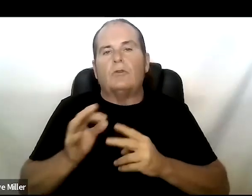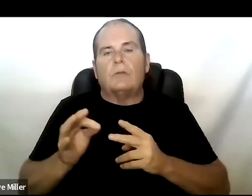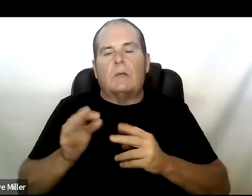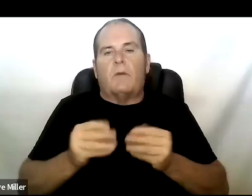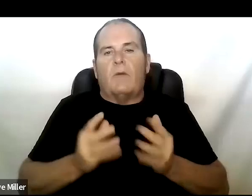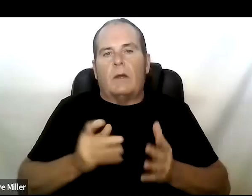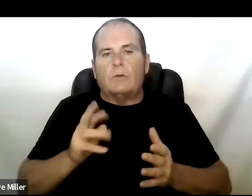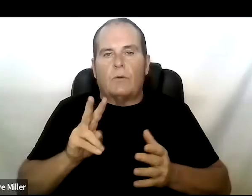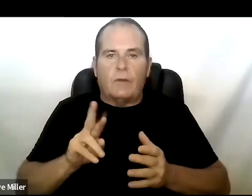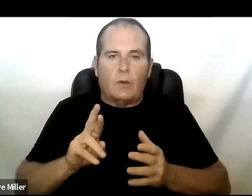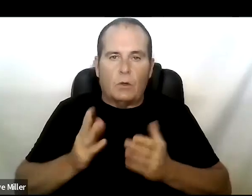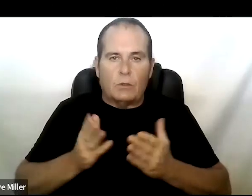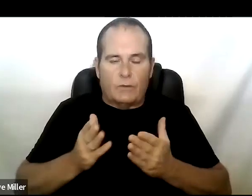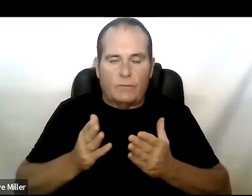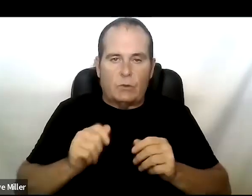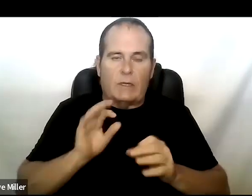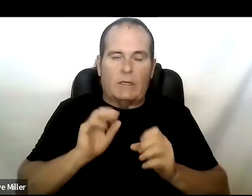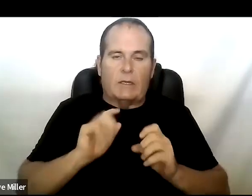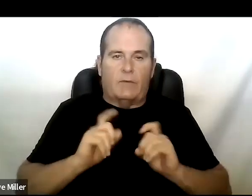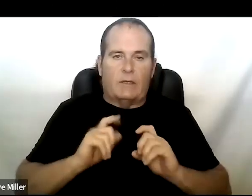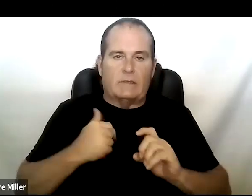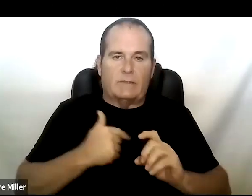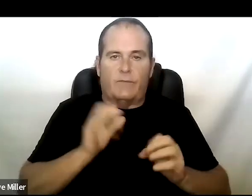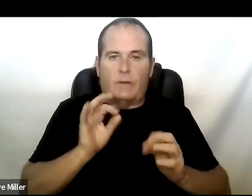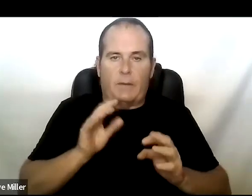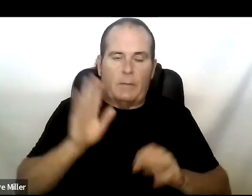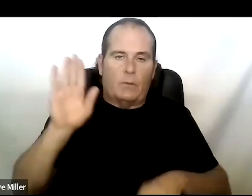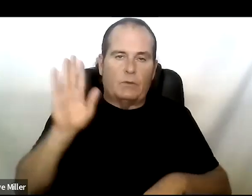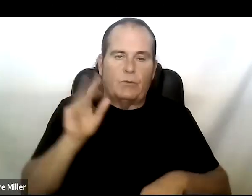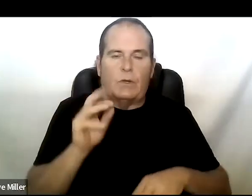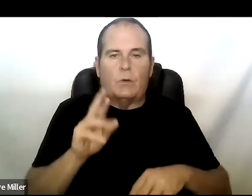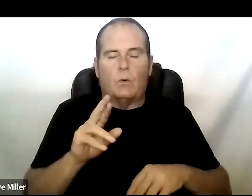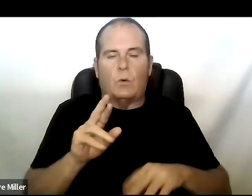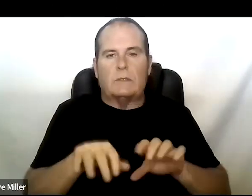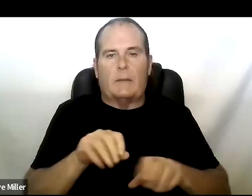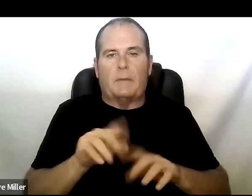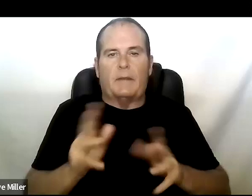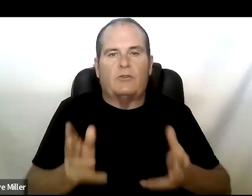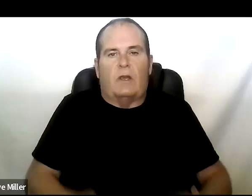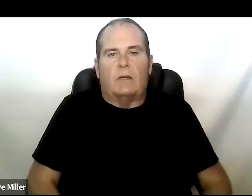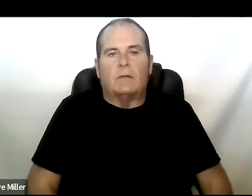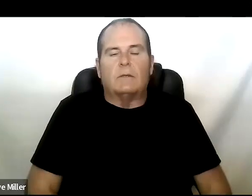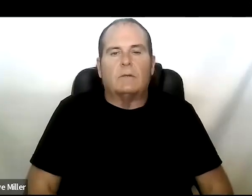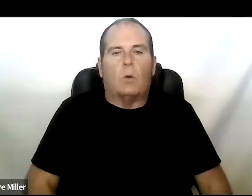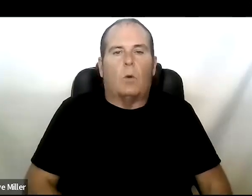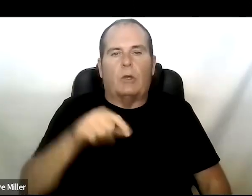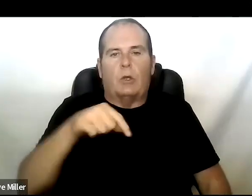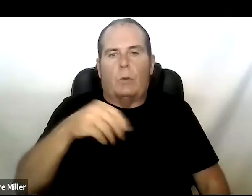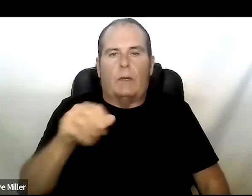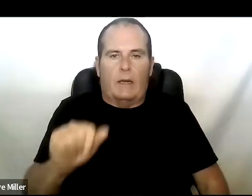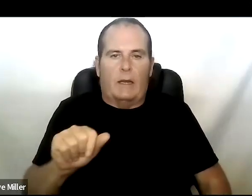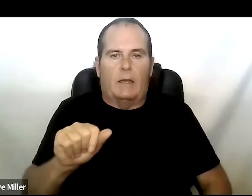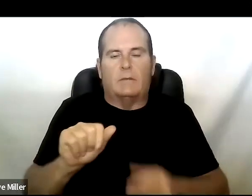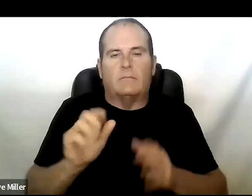Please provide feedback by raising your hand or by typing it into the Q&A section on